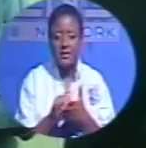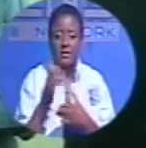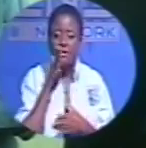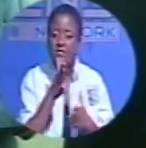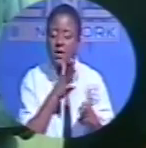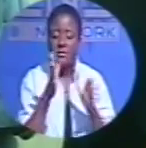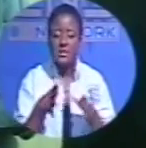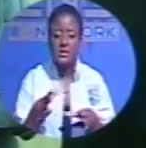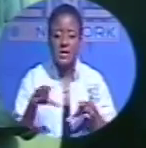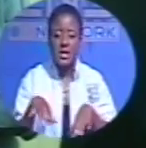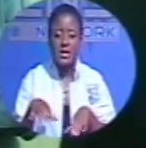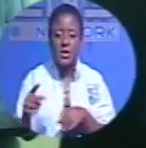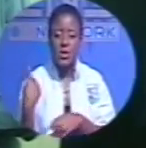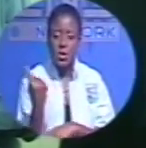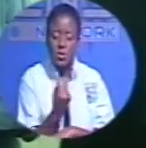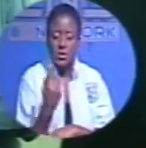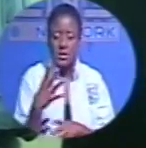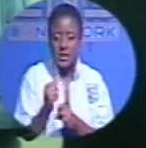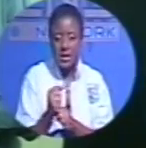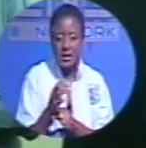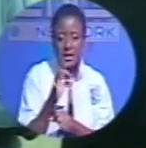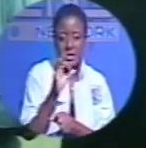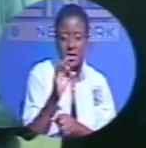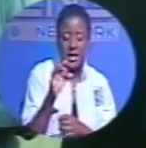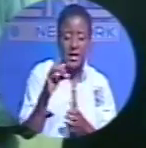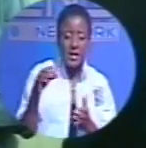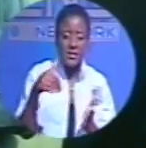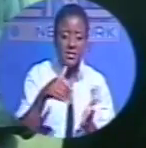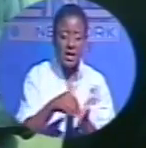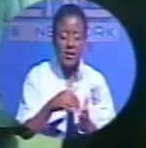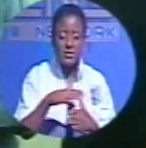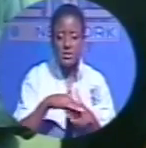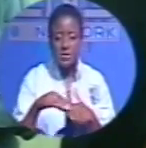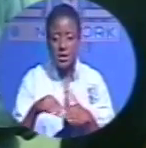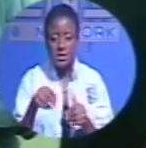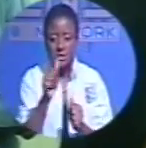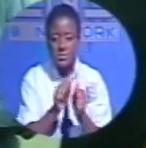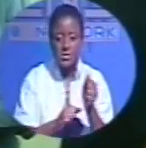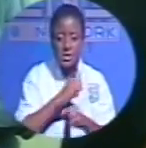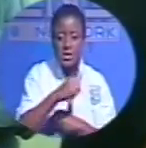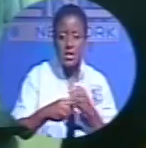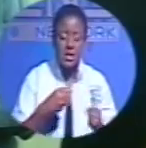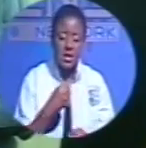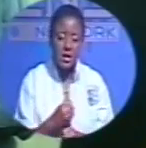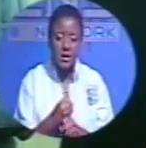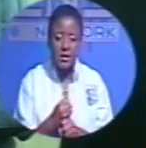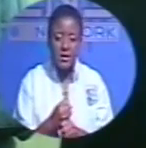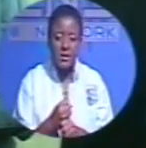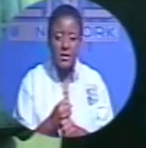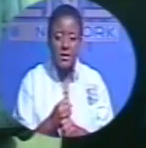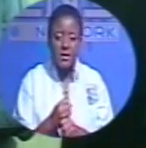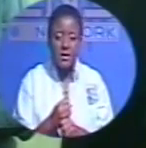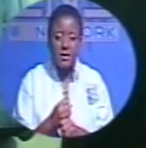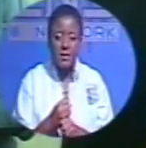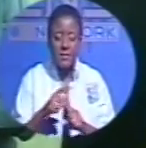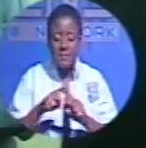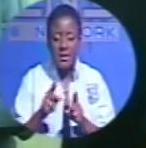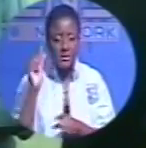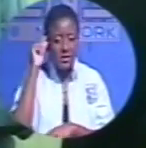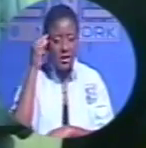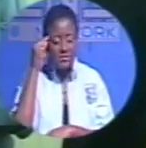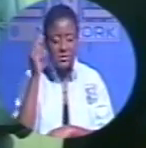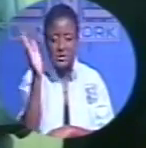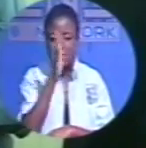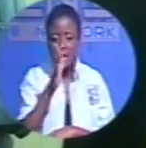$9,000 or thereabouts per year per farmer. But the government was never meant to be the agency to